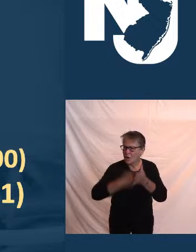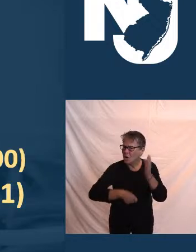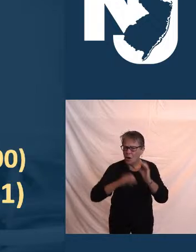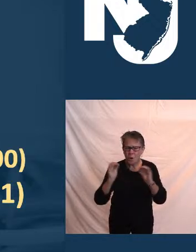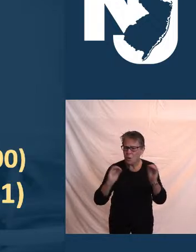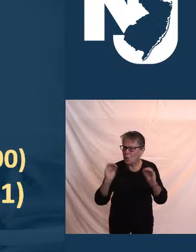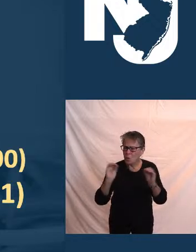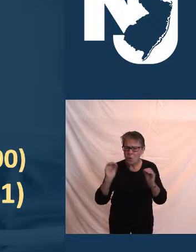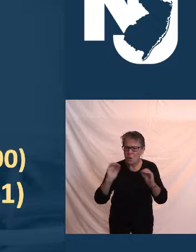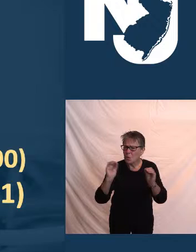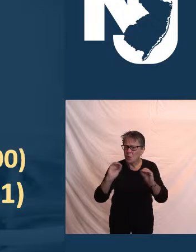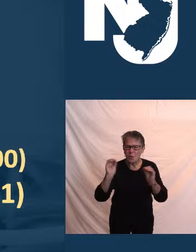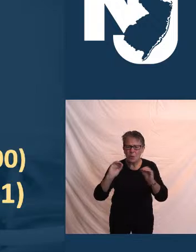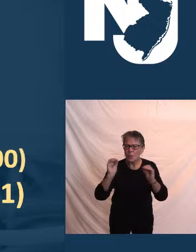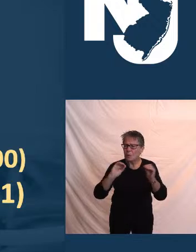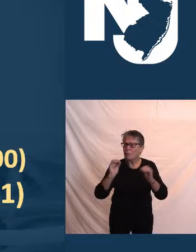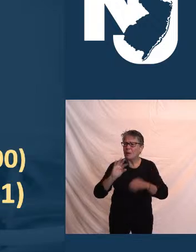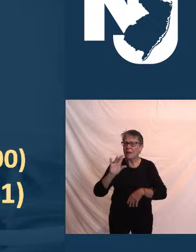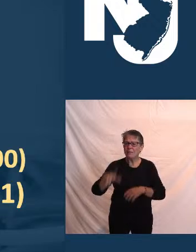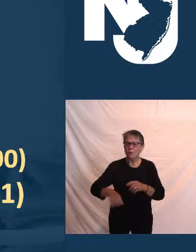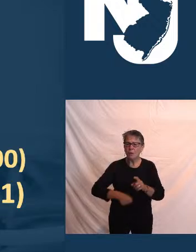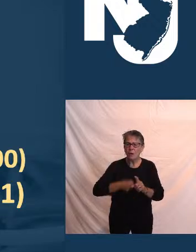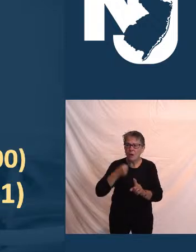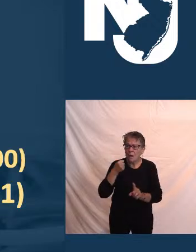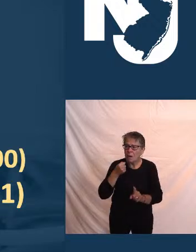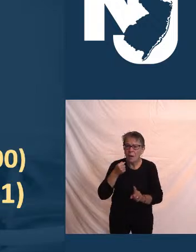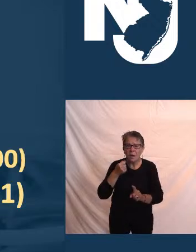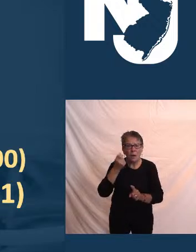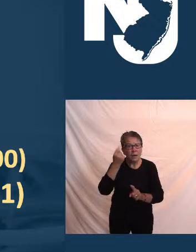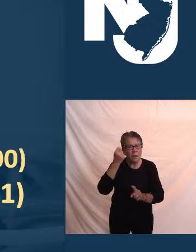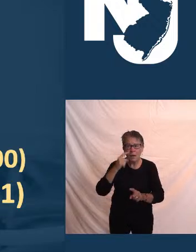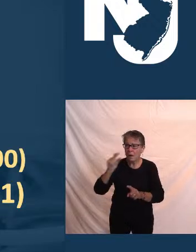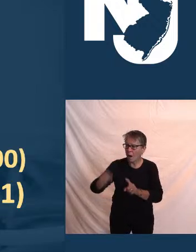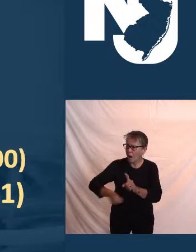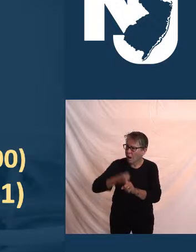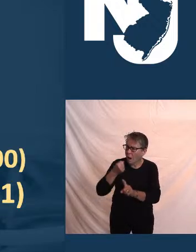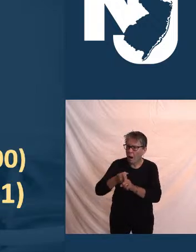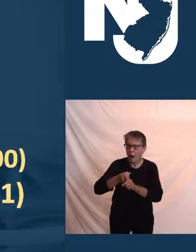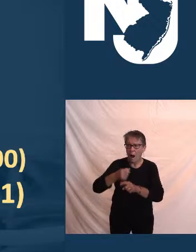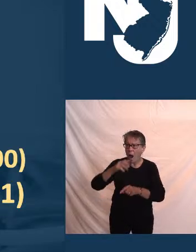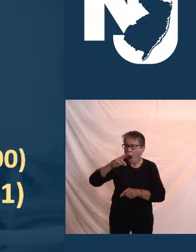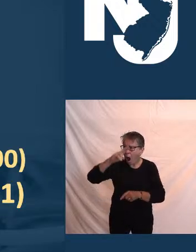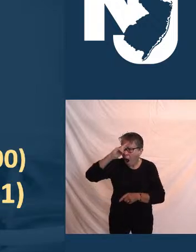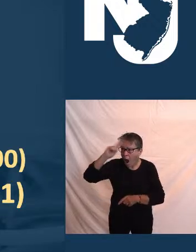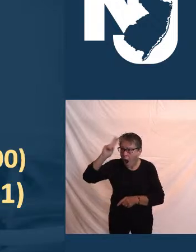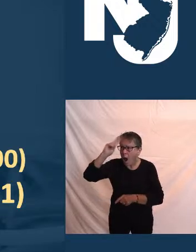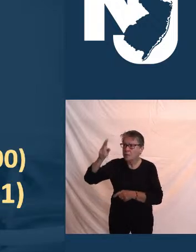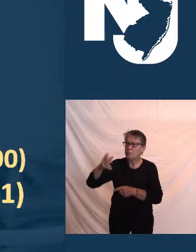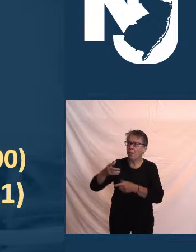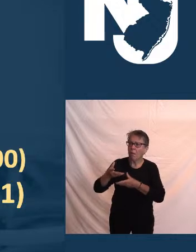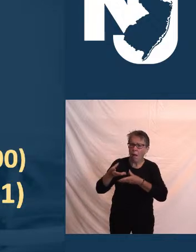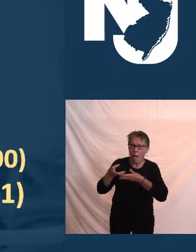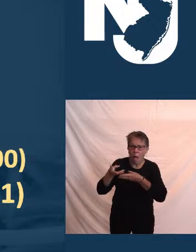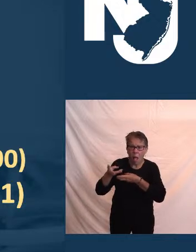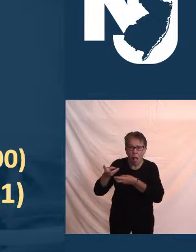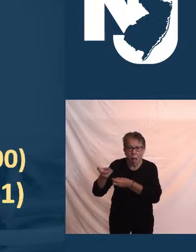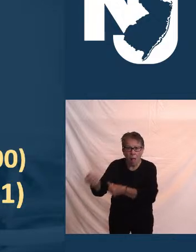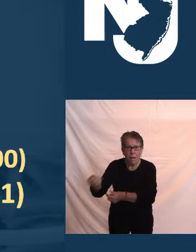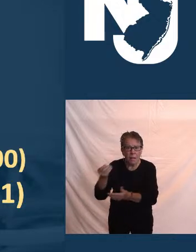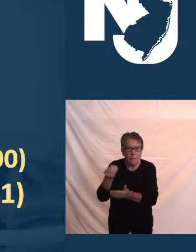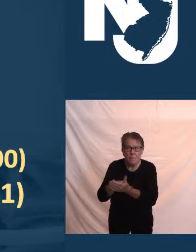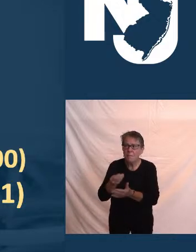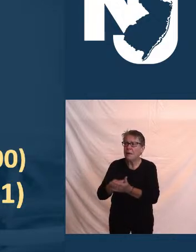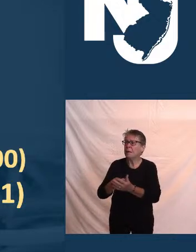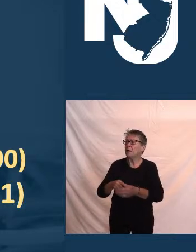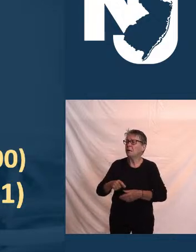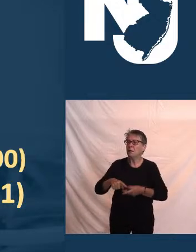stay or, please God, no, the cost of your family, cost to your family rather, for a funeral. Now let's move